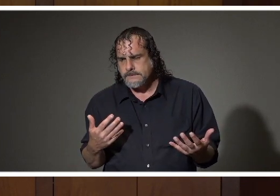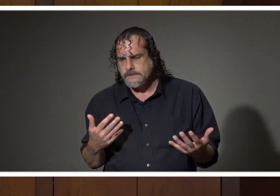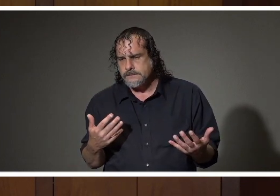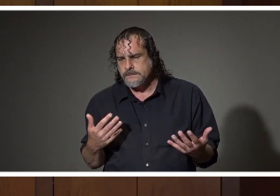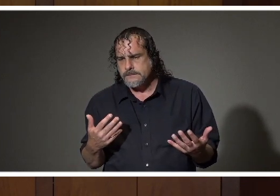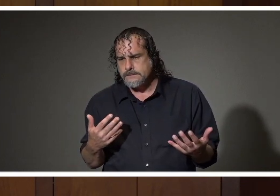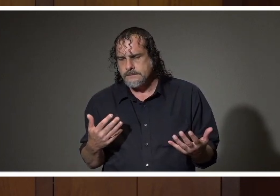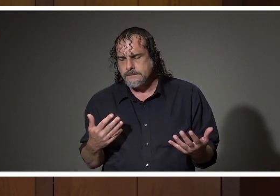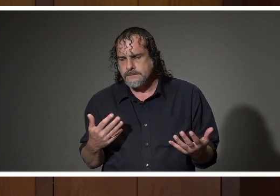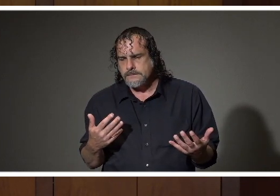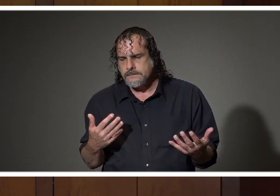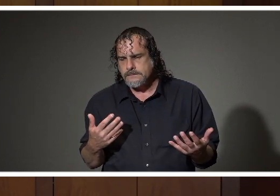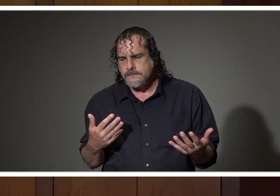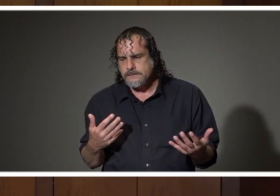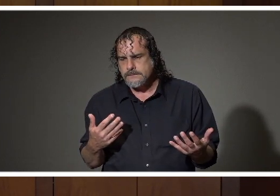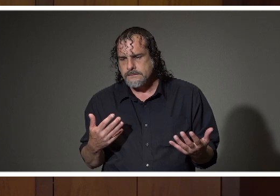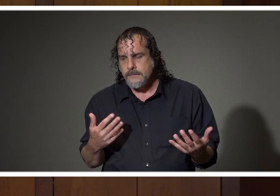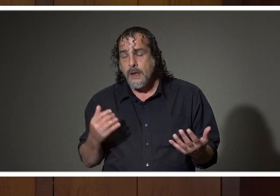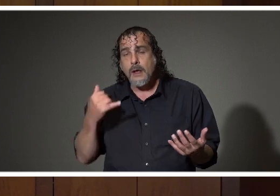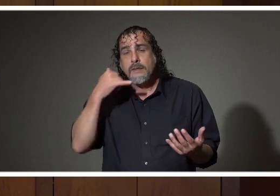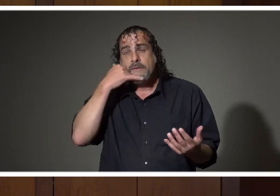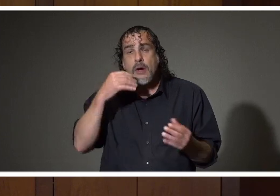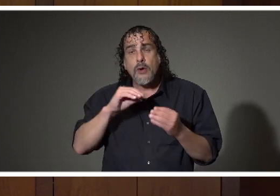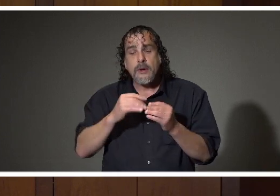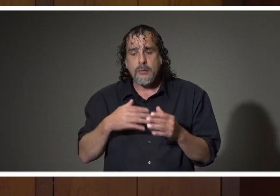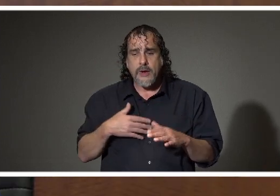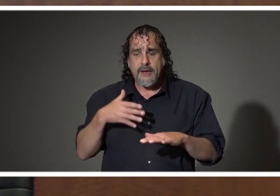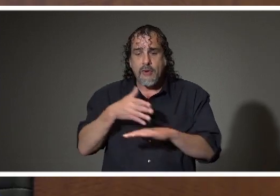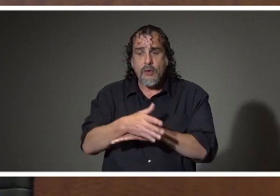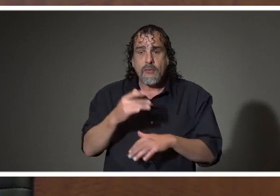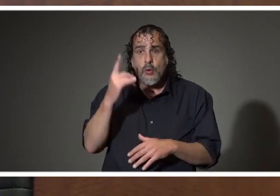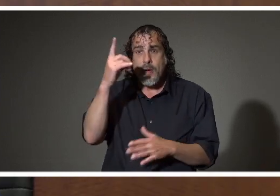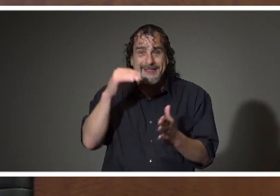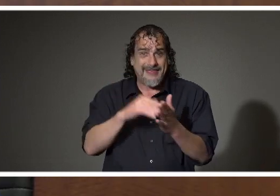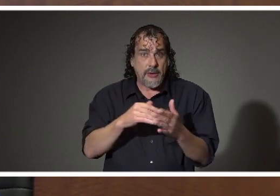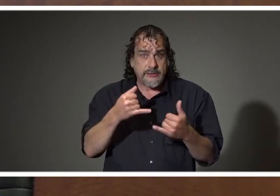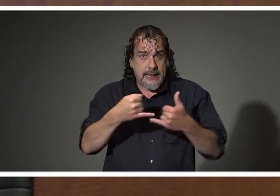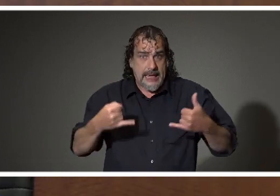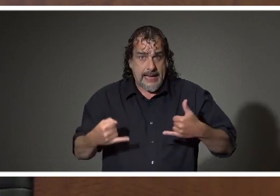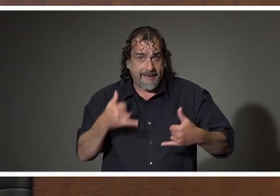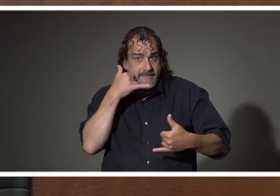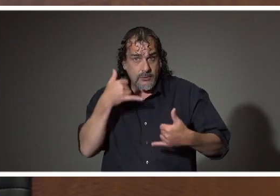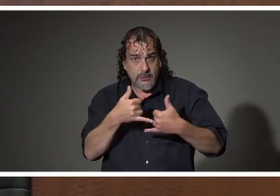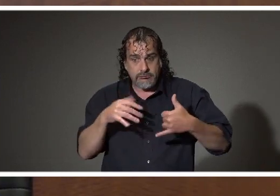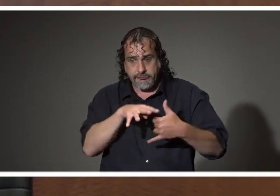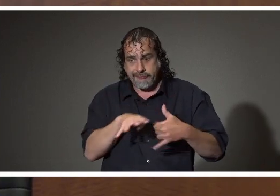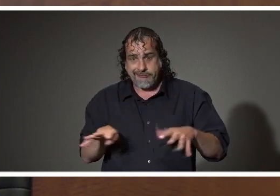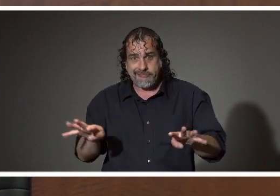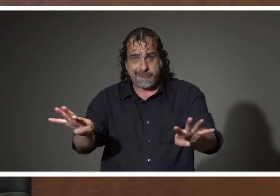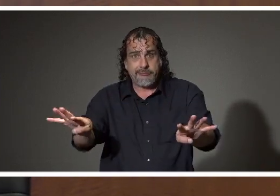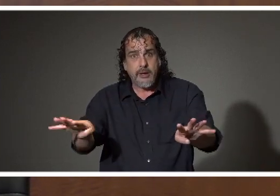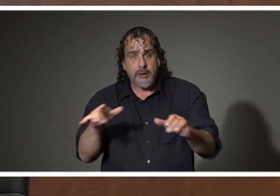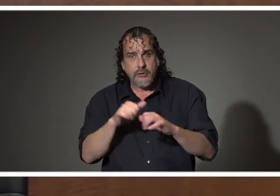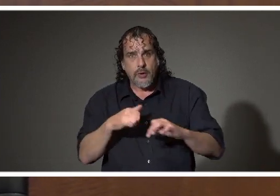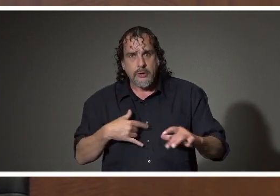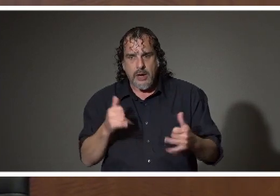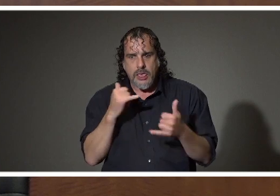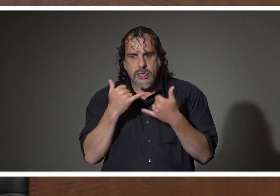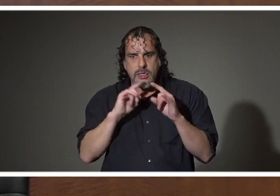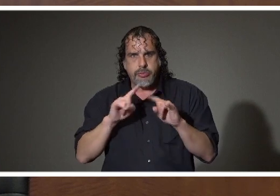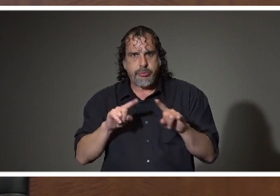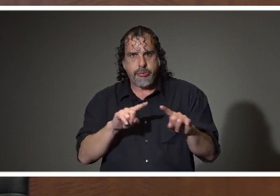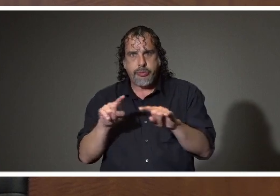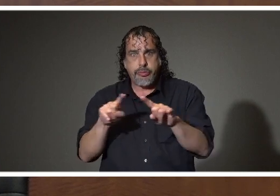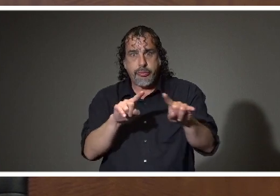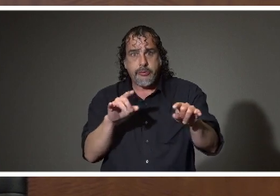upped the number of phone lines to over 1,000. So we are trying to reach as many people and return as many